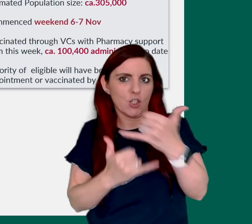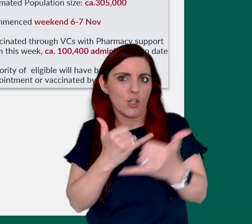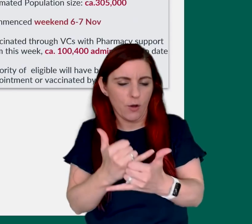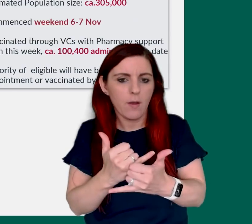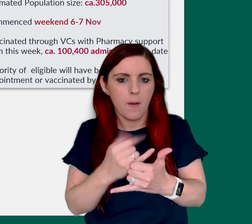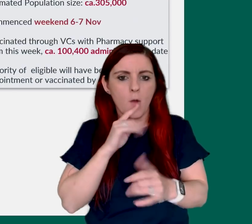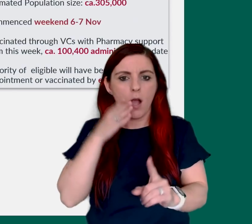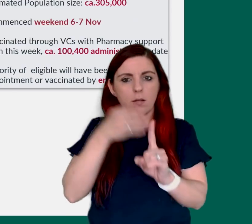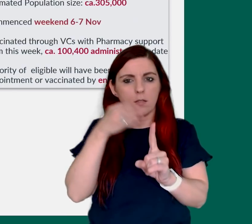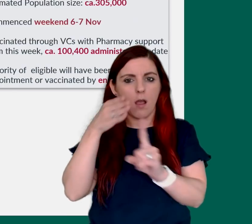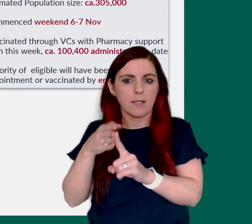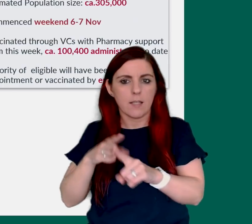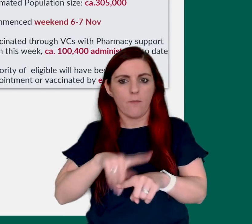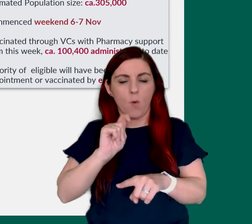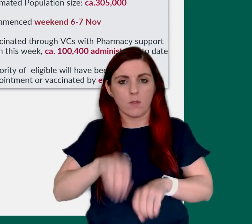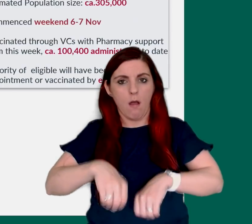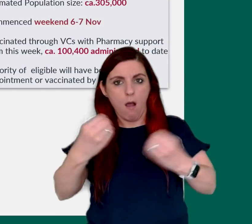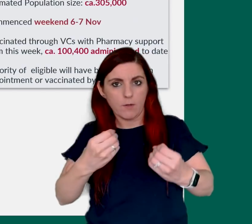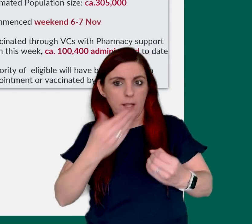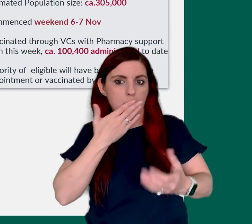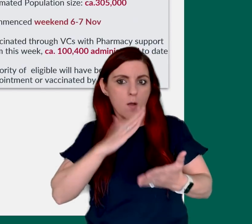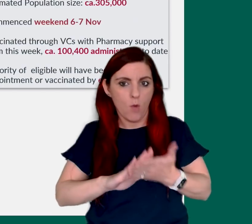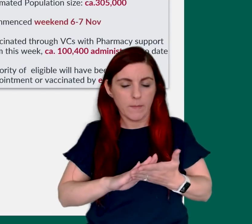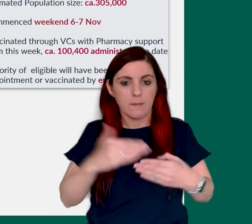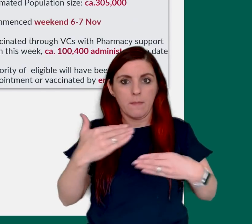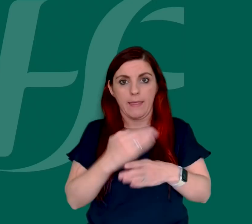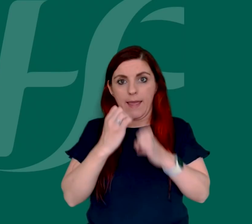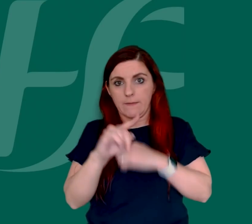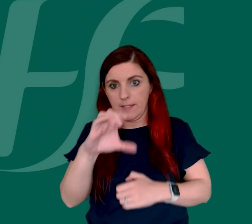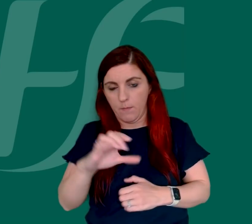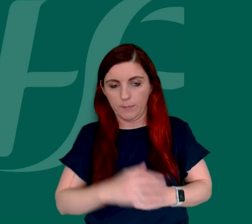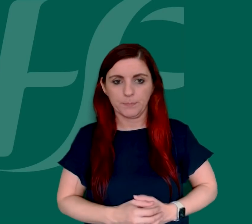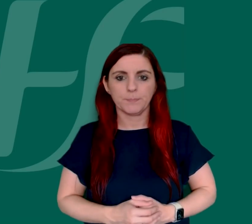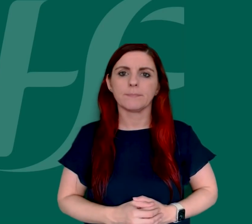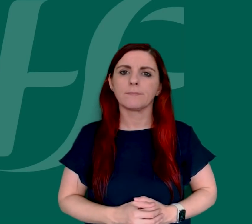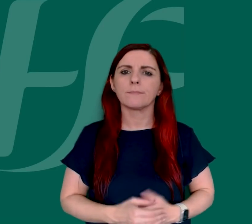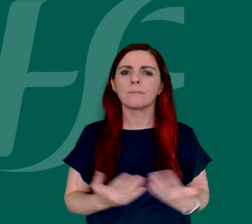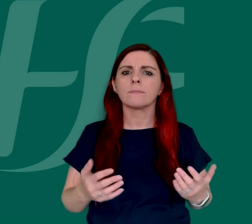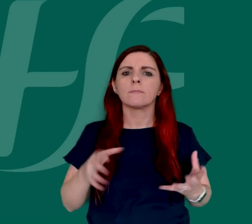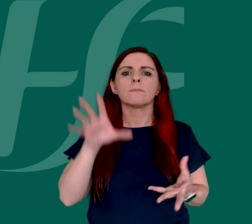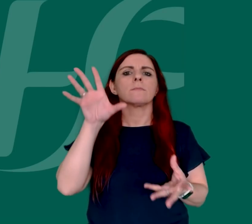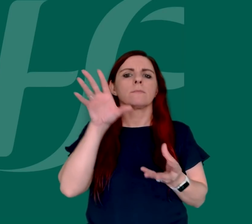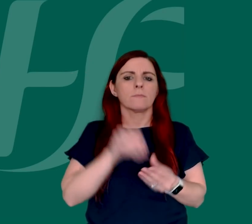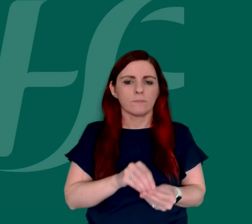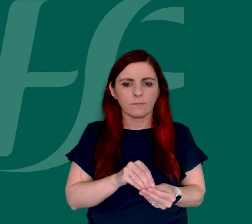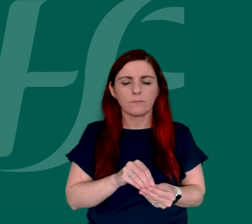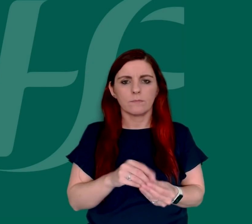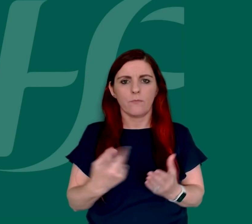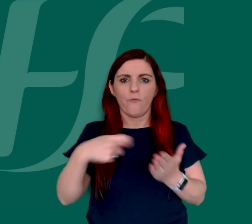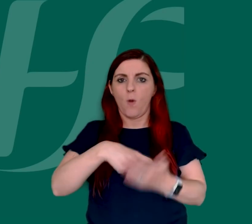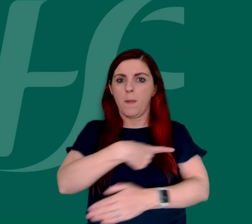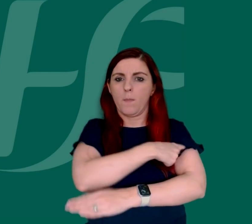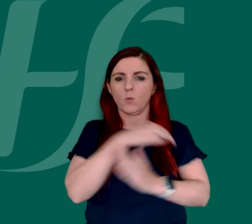target is to have those offered an appointment or vaccinated by the end of December. So just really in summarising that in terms of the booster